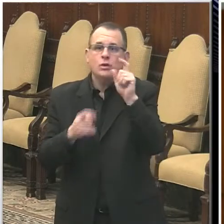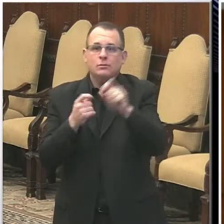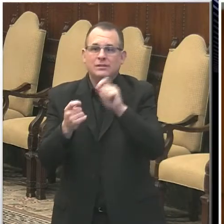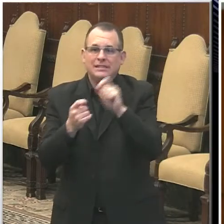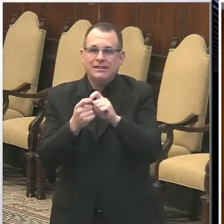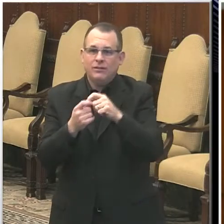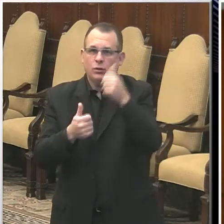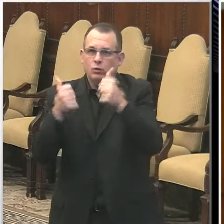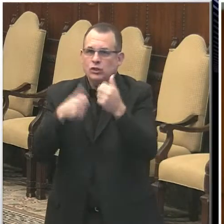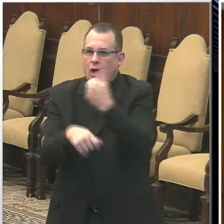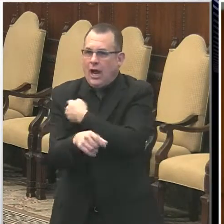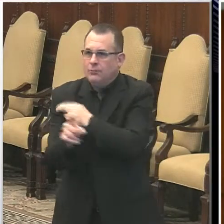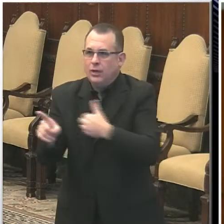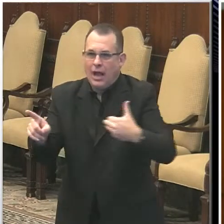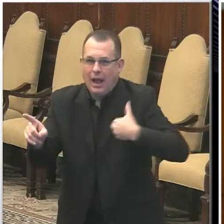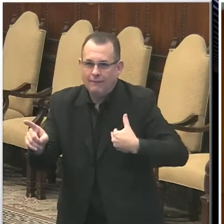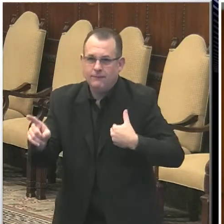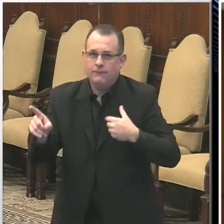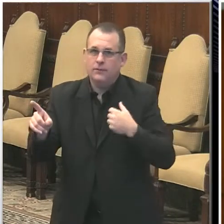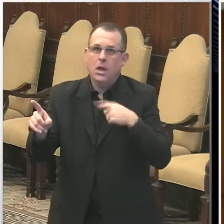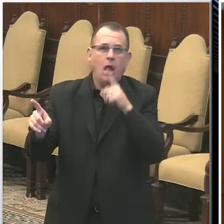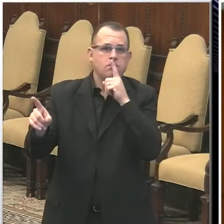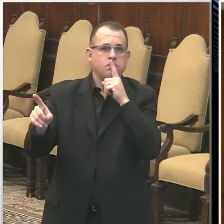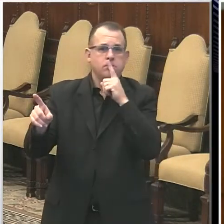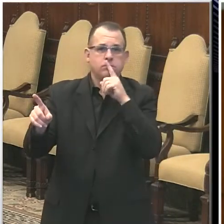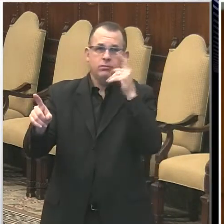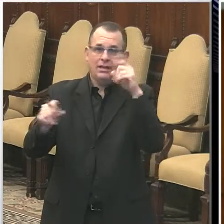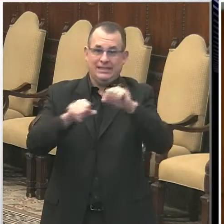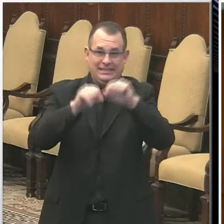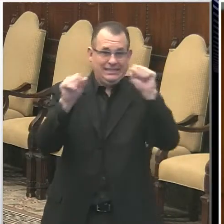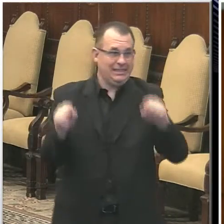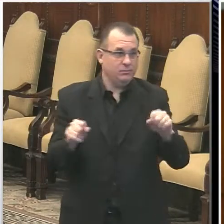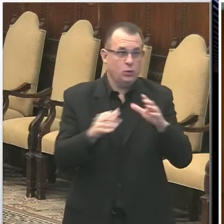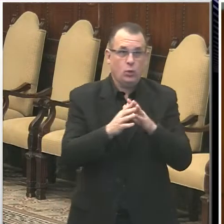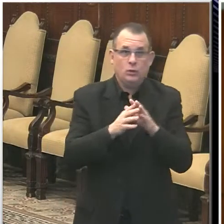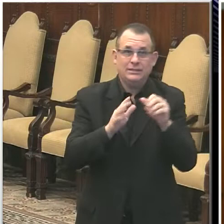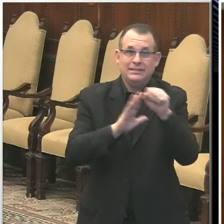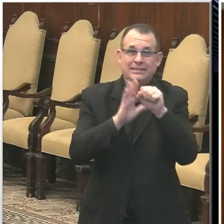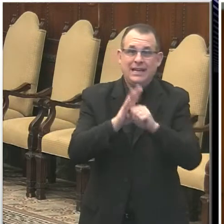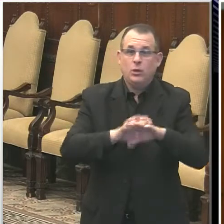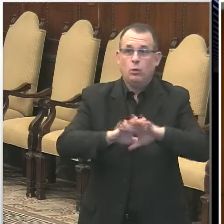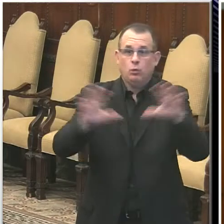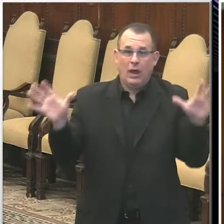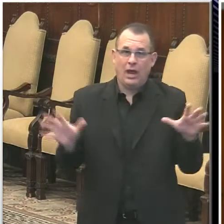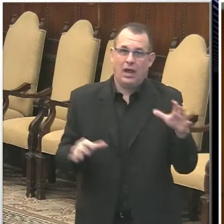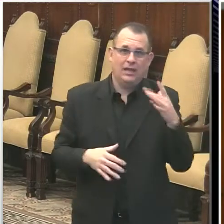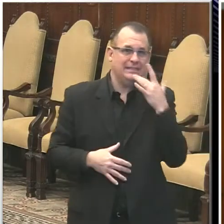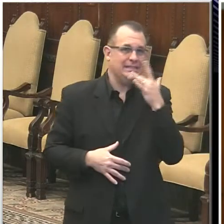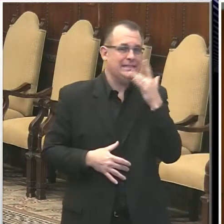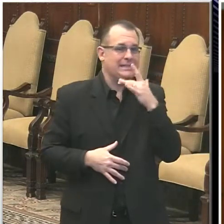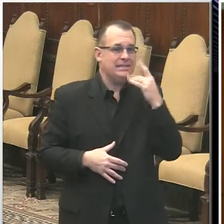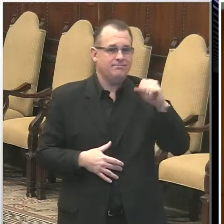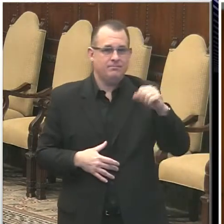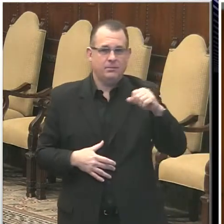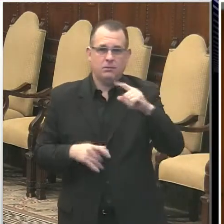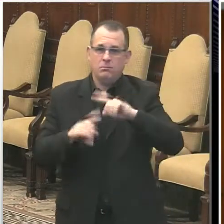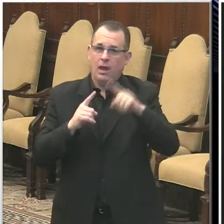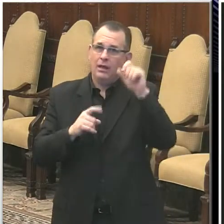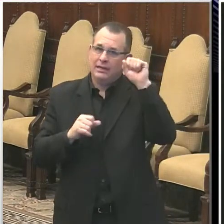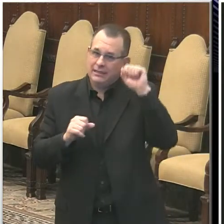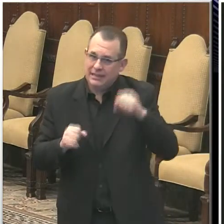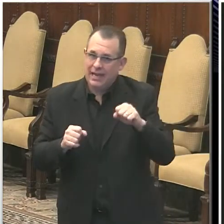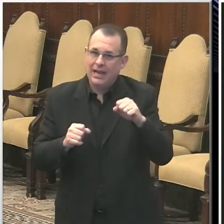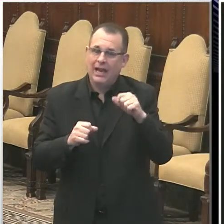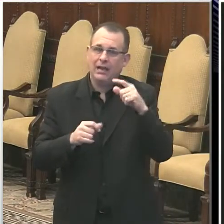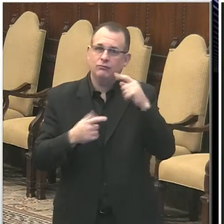of their complaints, but I can say that the system-wide, we are under limits, but it's able to get by.